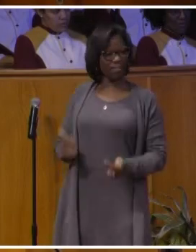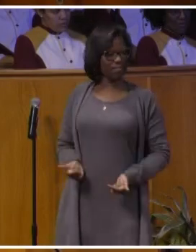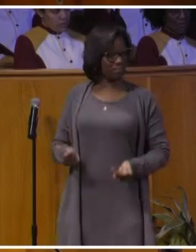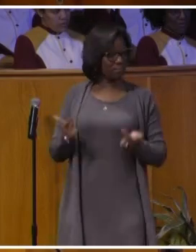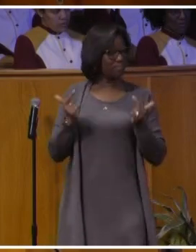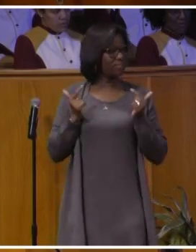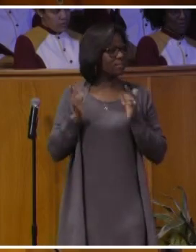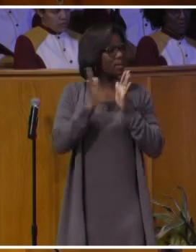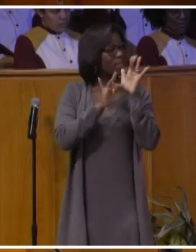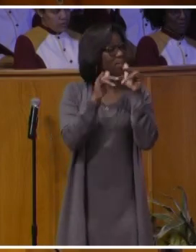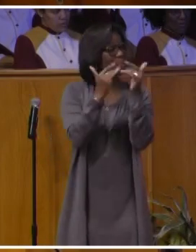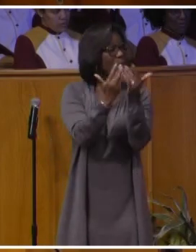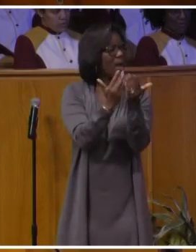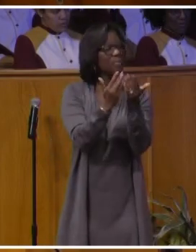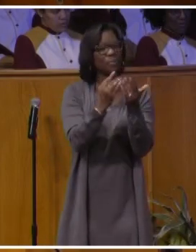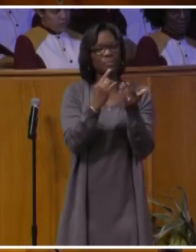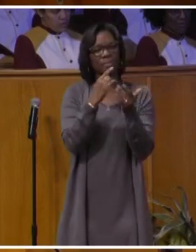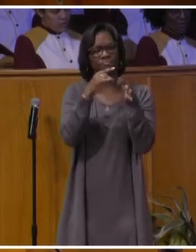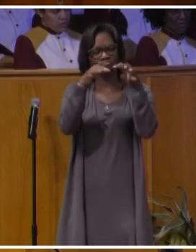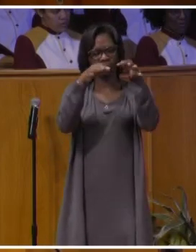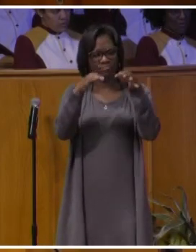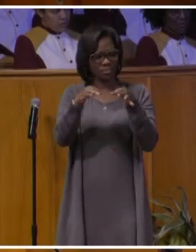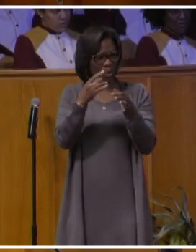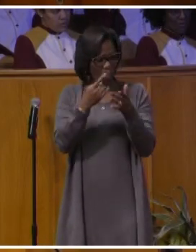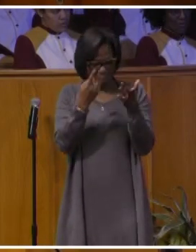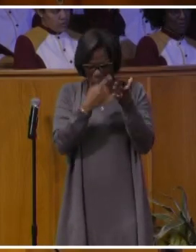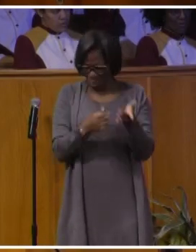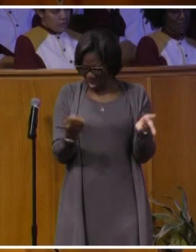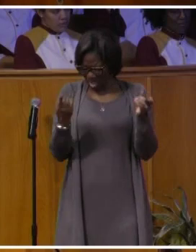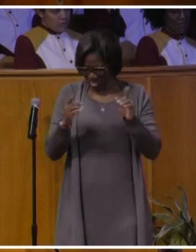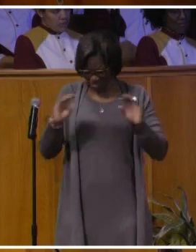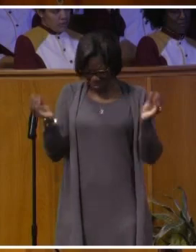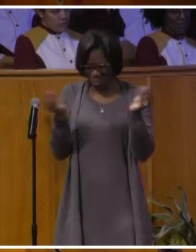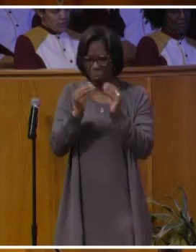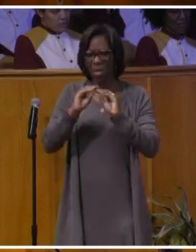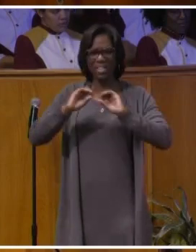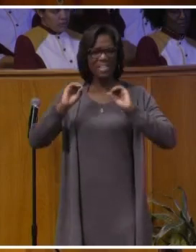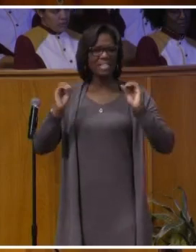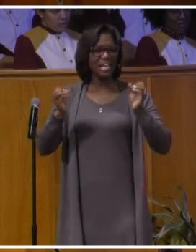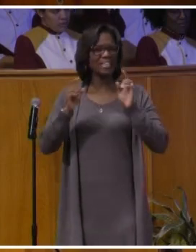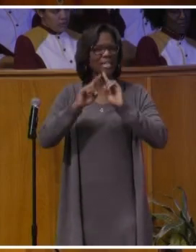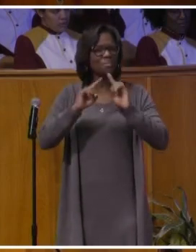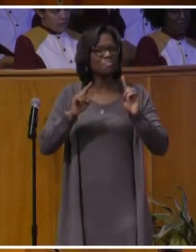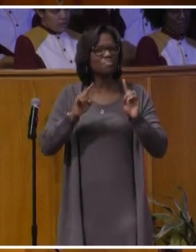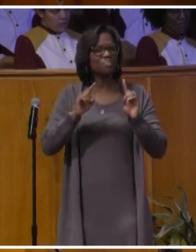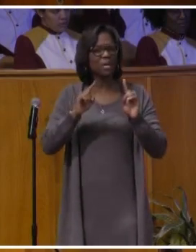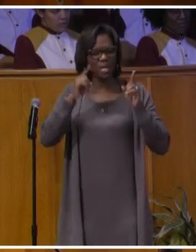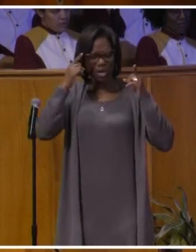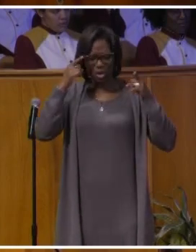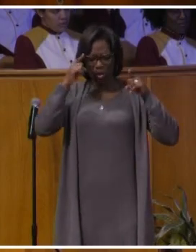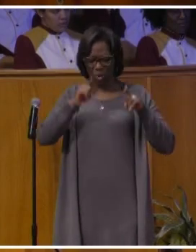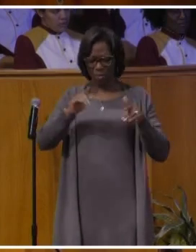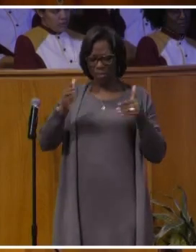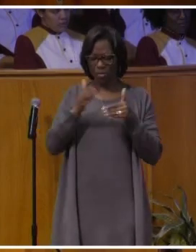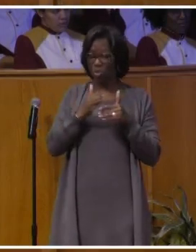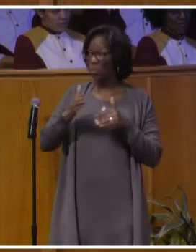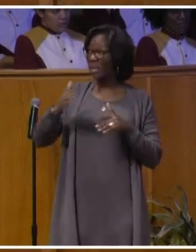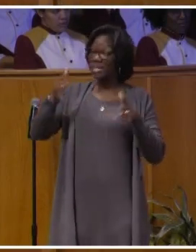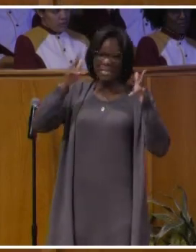And the Bible says, to what amounts more to nothing than a wager between Satan and